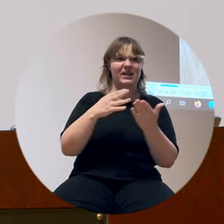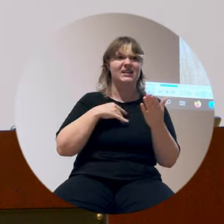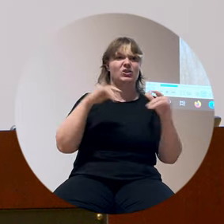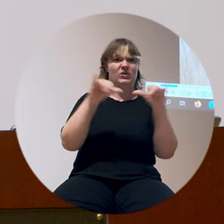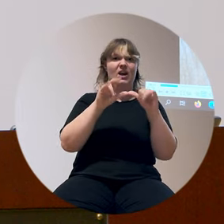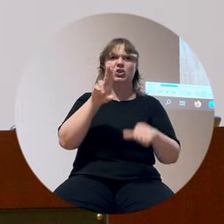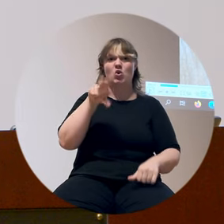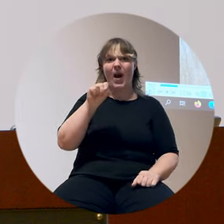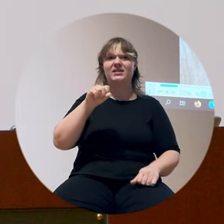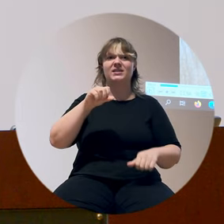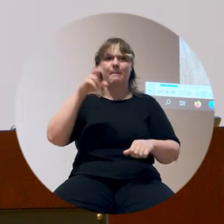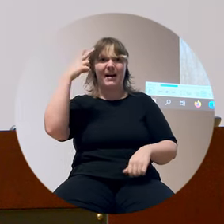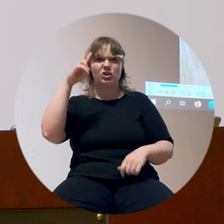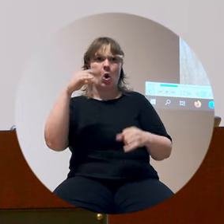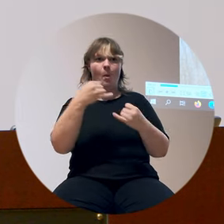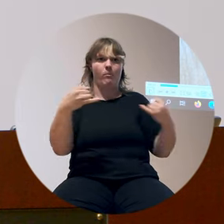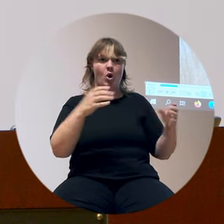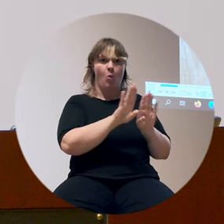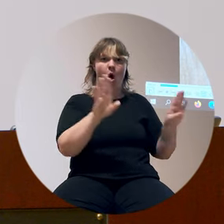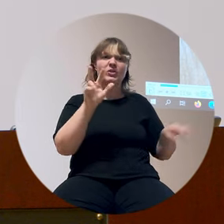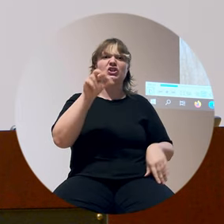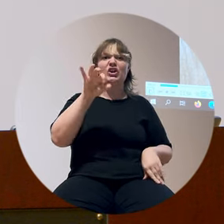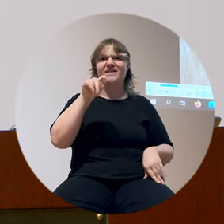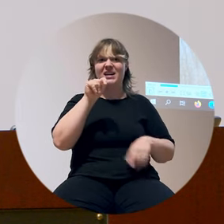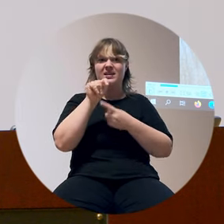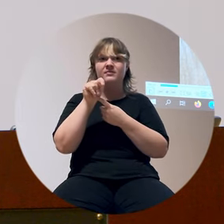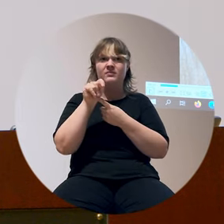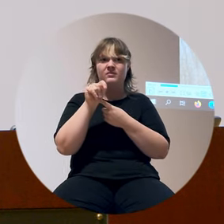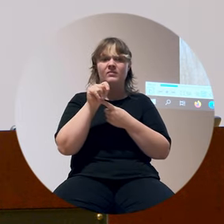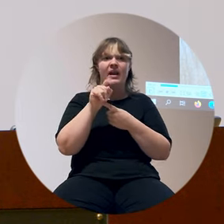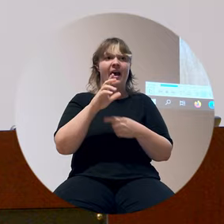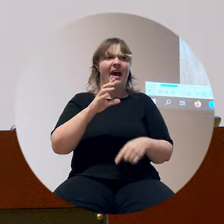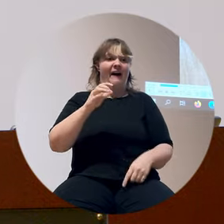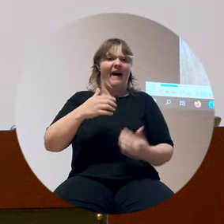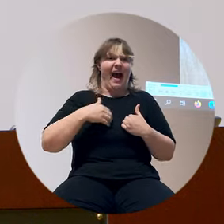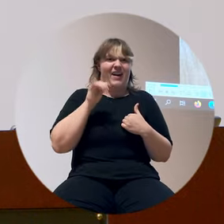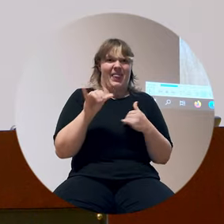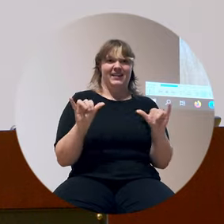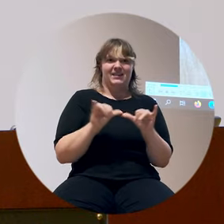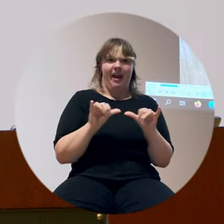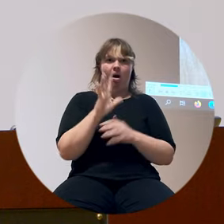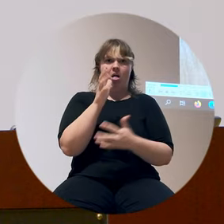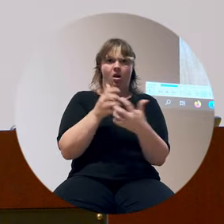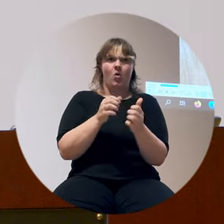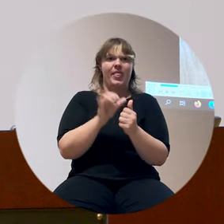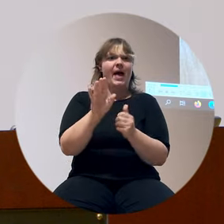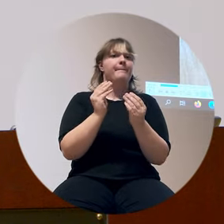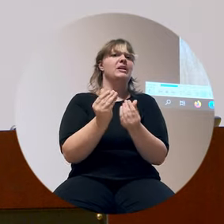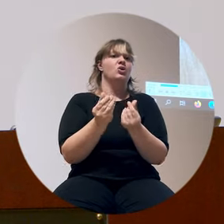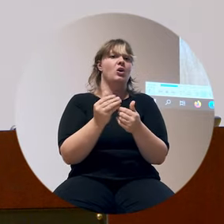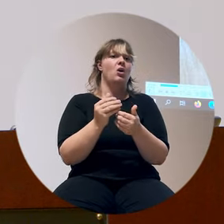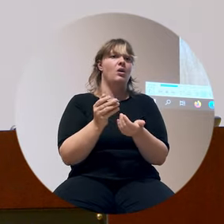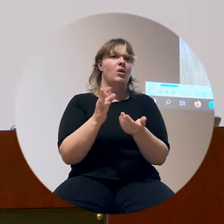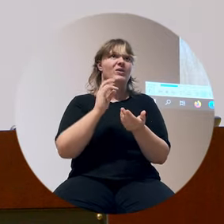the U.S.-Mexico border wall, which is 30 feet high, and I feel like having that scale with that material, when